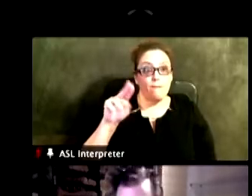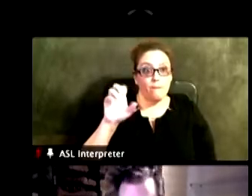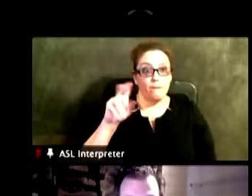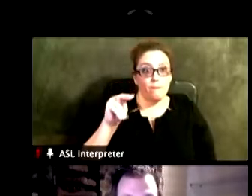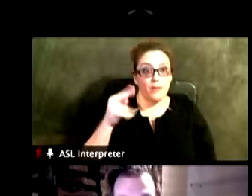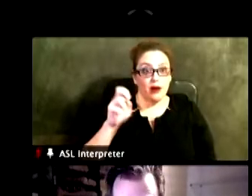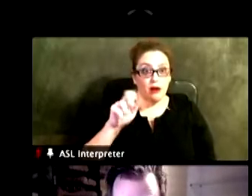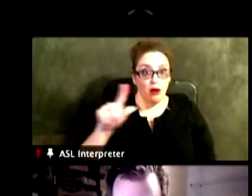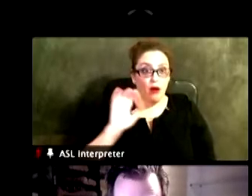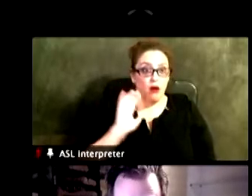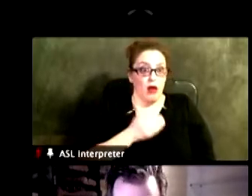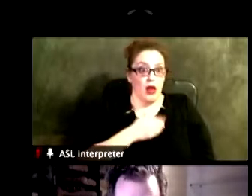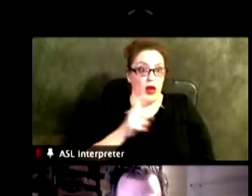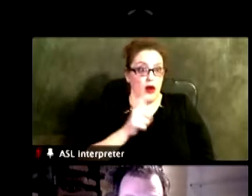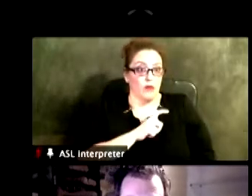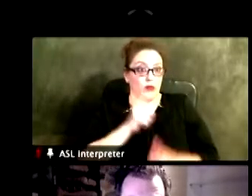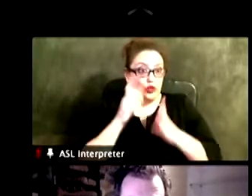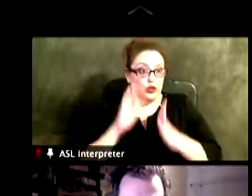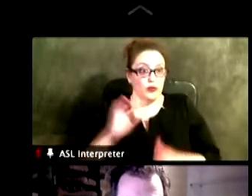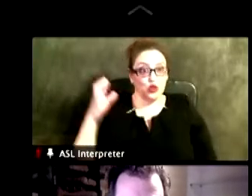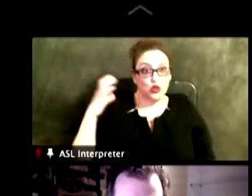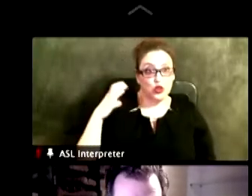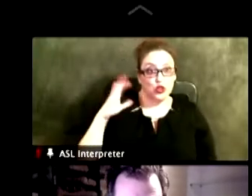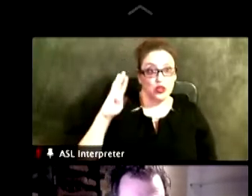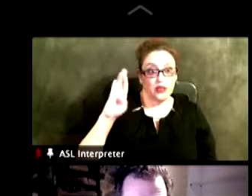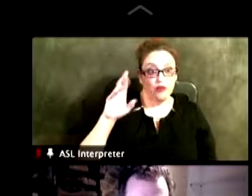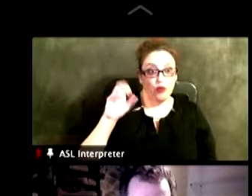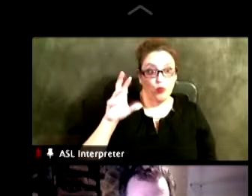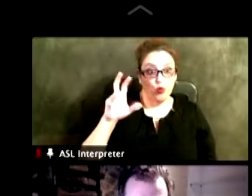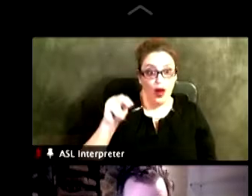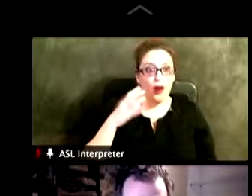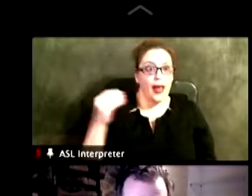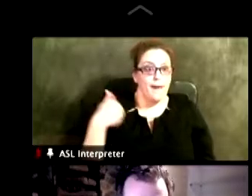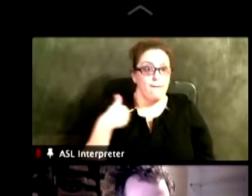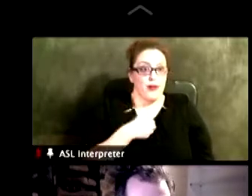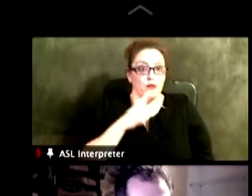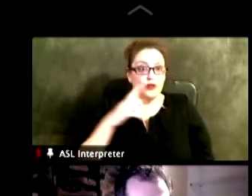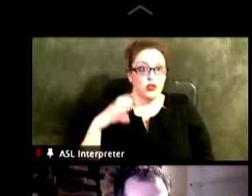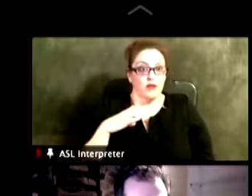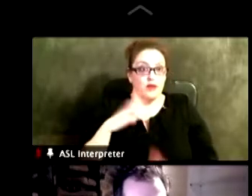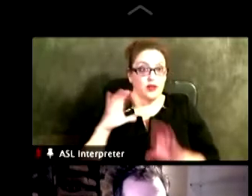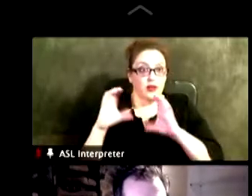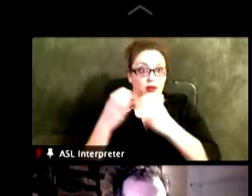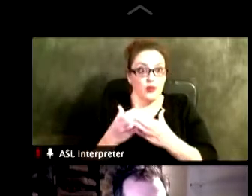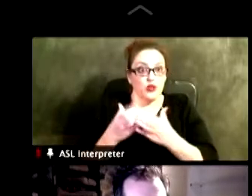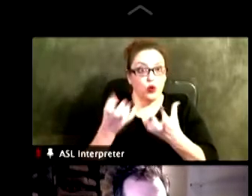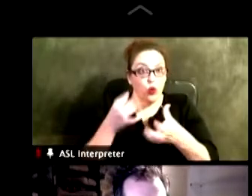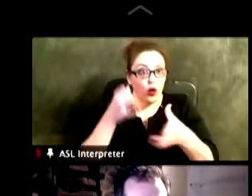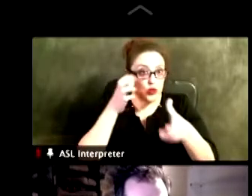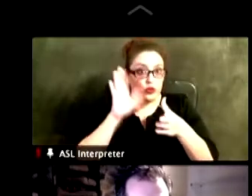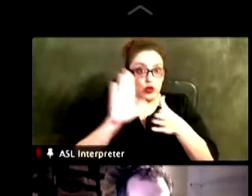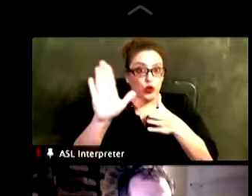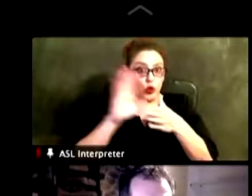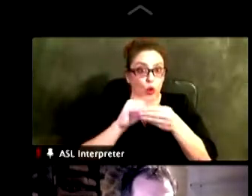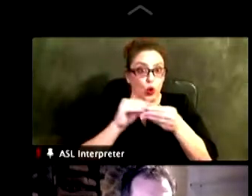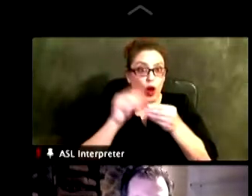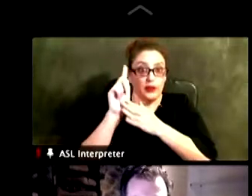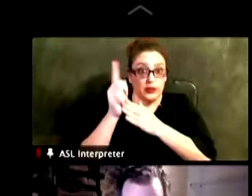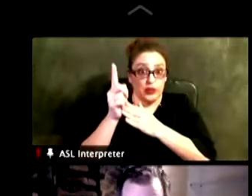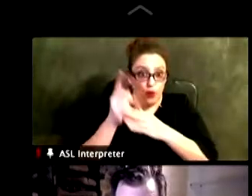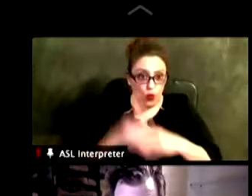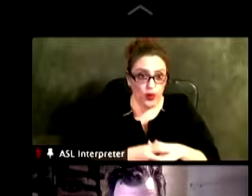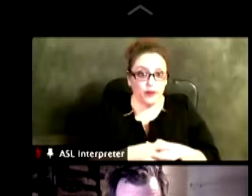Commission, and most importantly, you listening and watching us from wherever you are. We'll get to your comments here in just a moment. For those